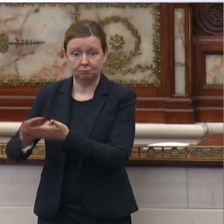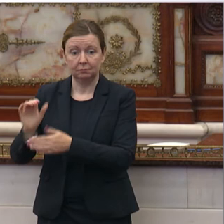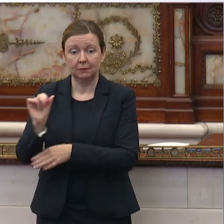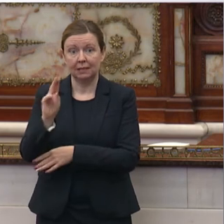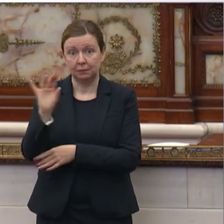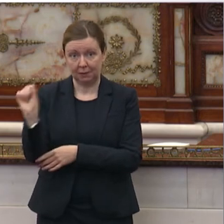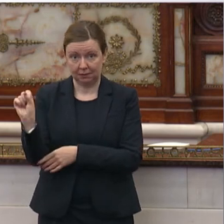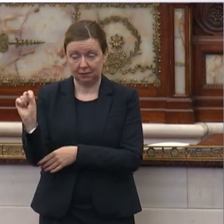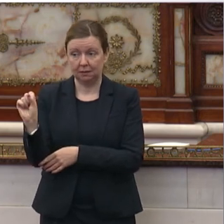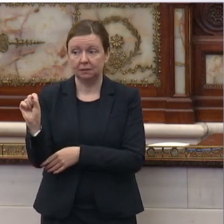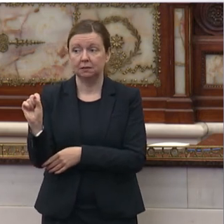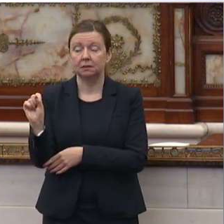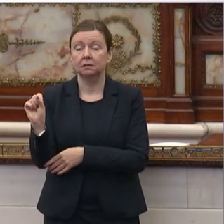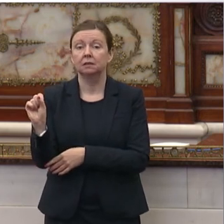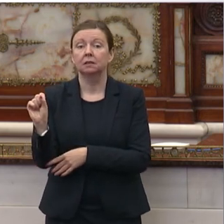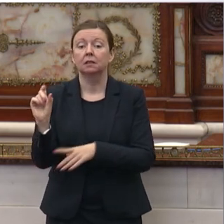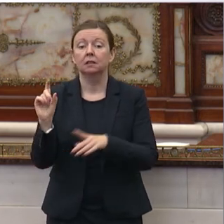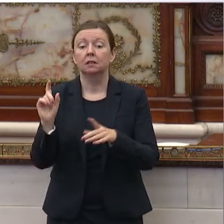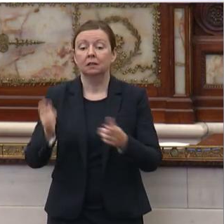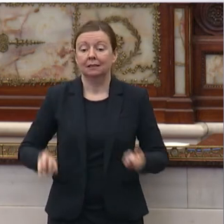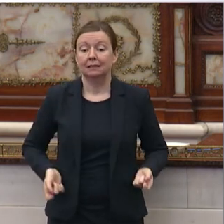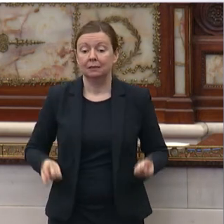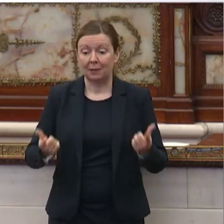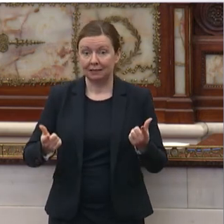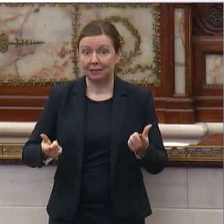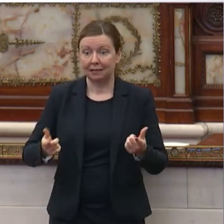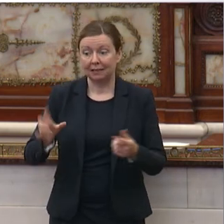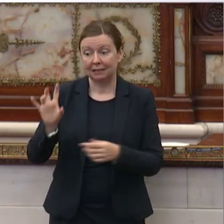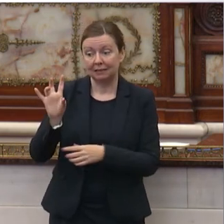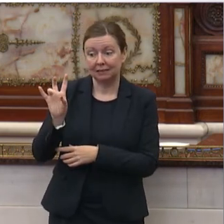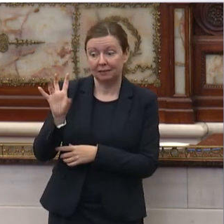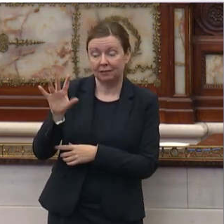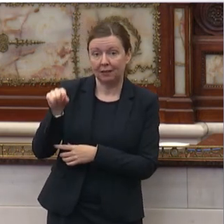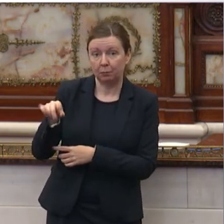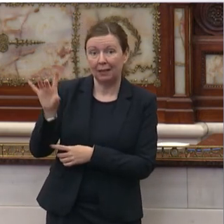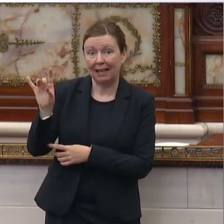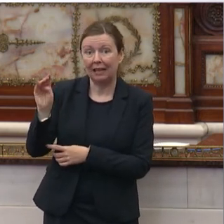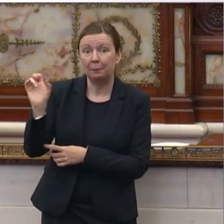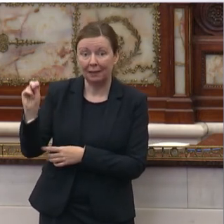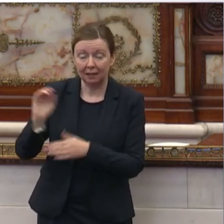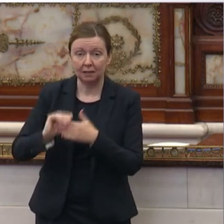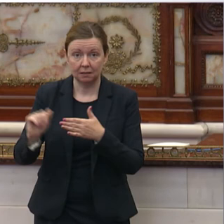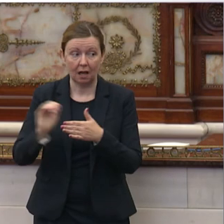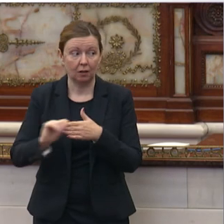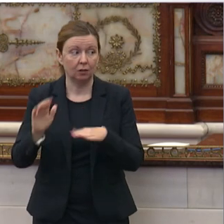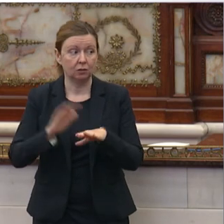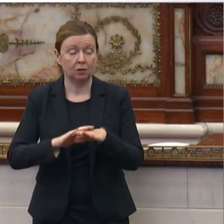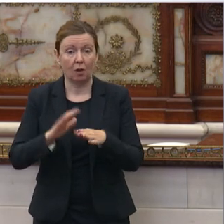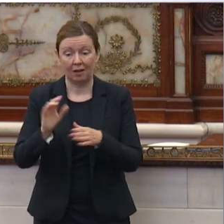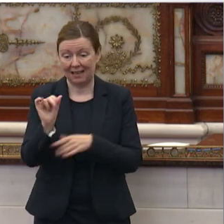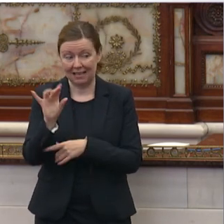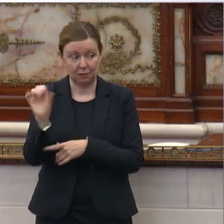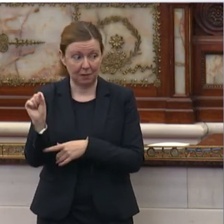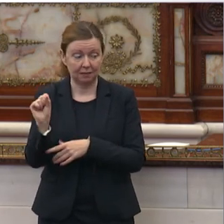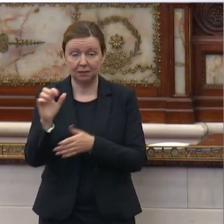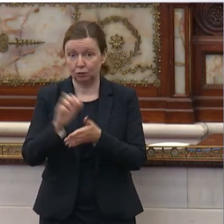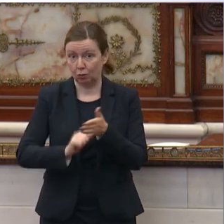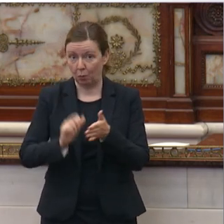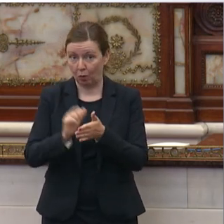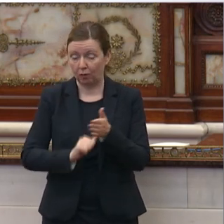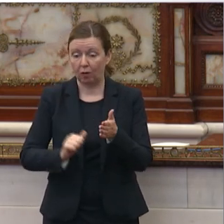asbestos. It was spending another $75.8 million on asbestos removal